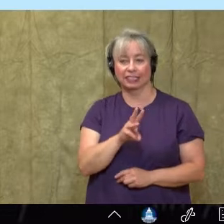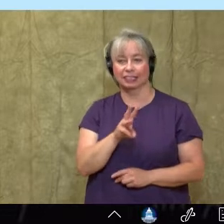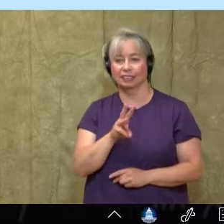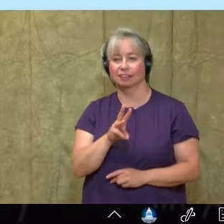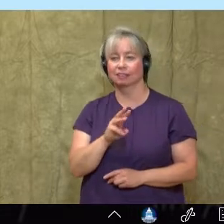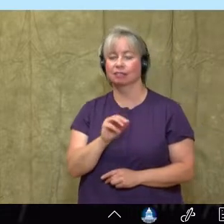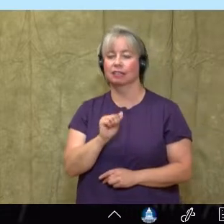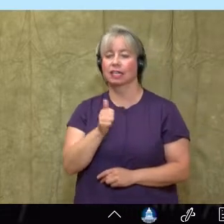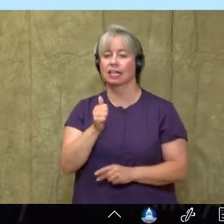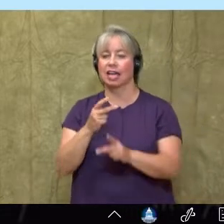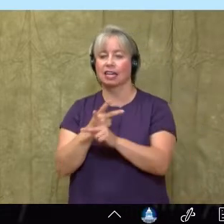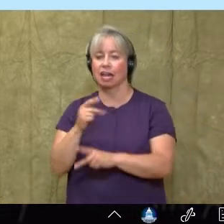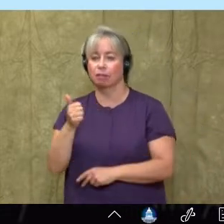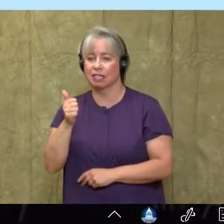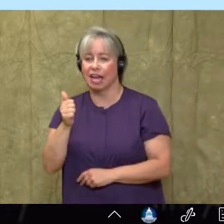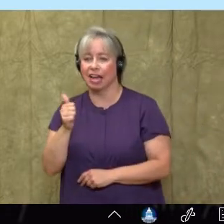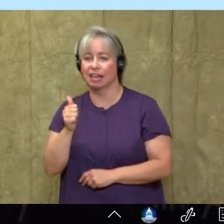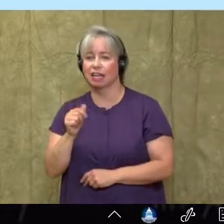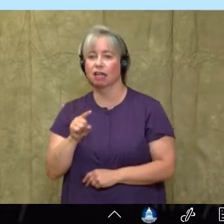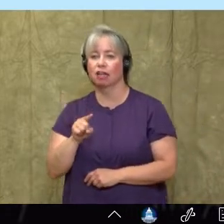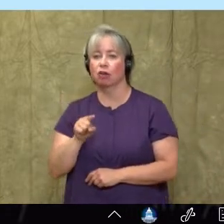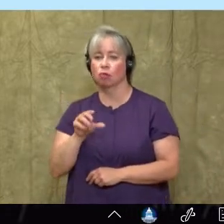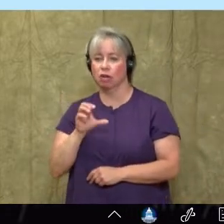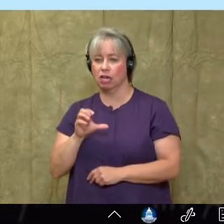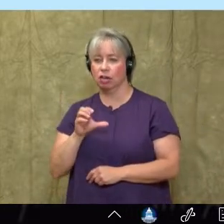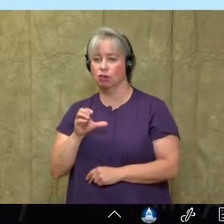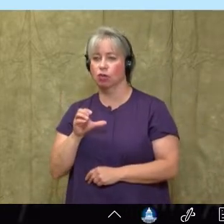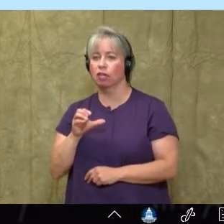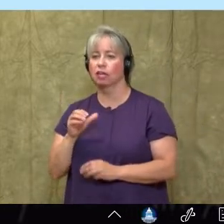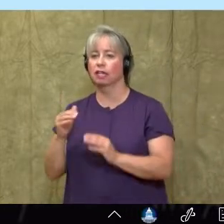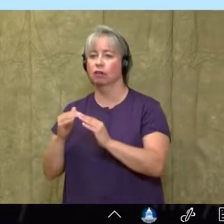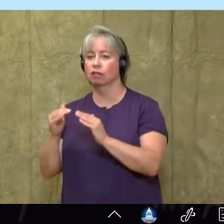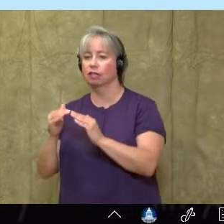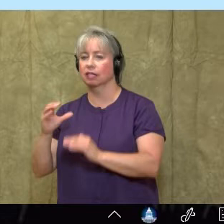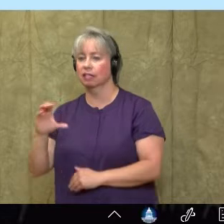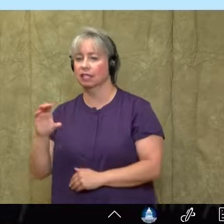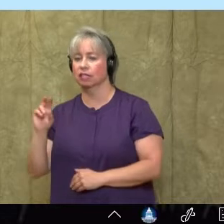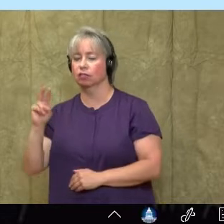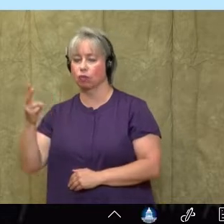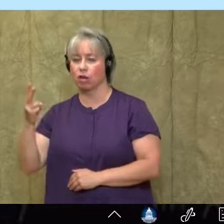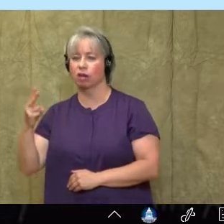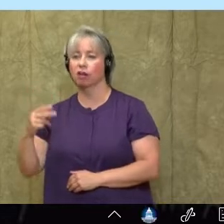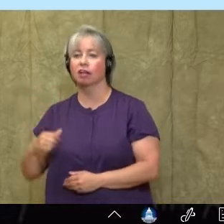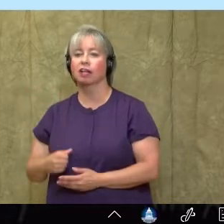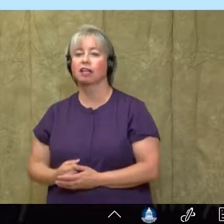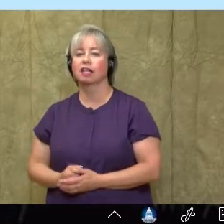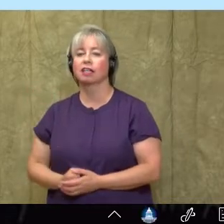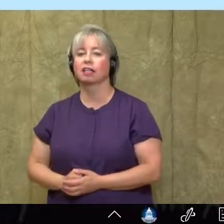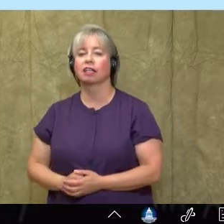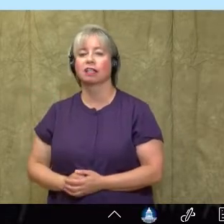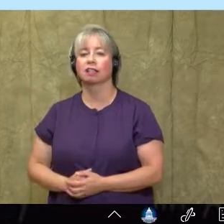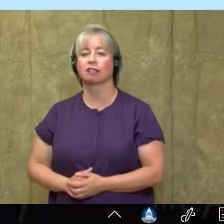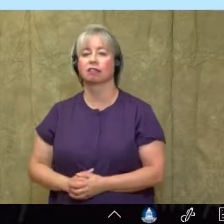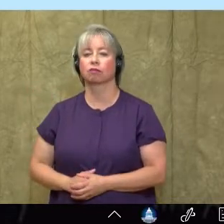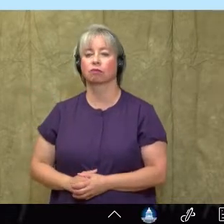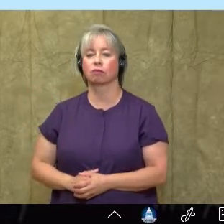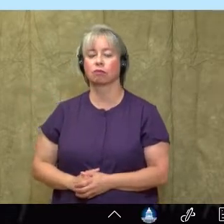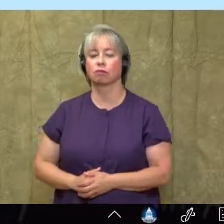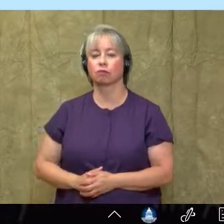times 10, that's right, 100 equals c squared, okay?